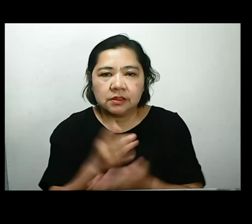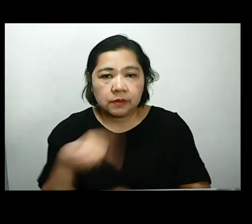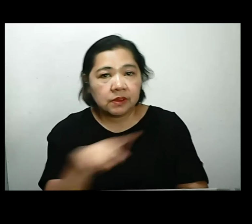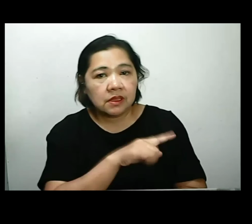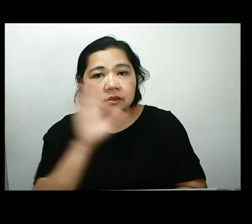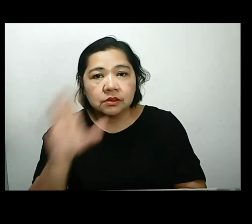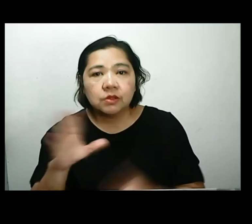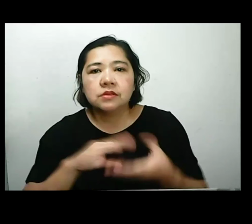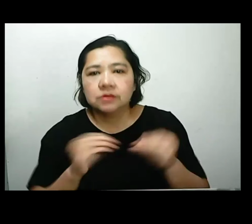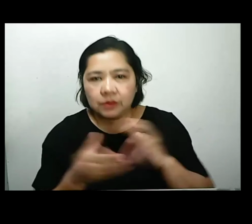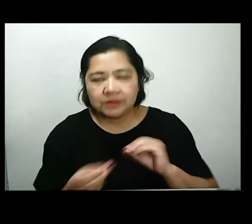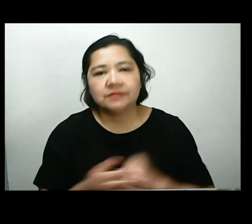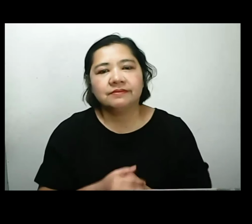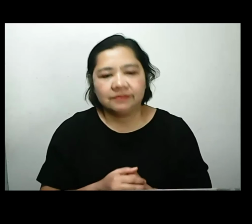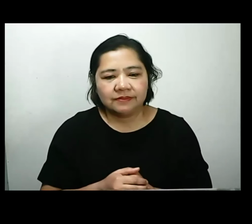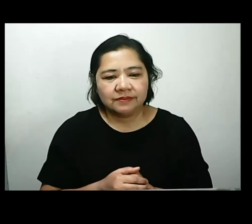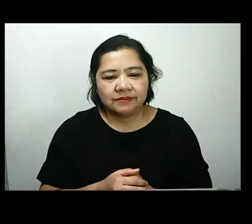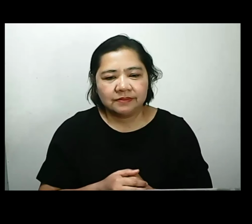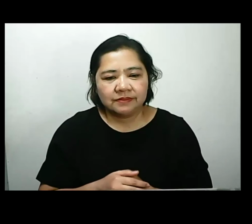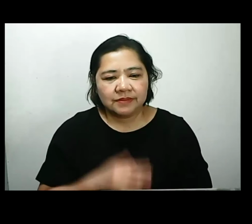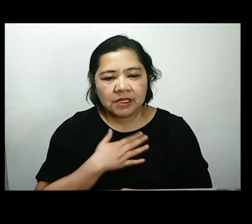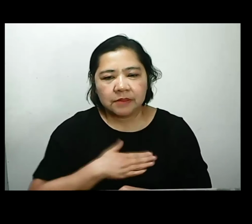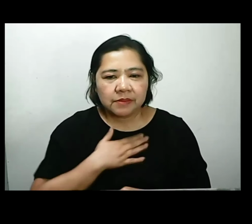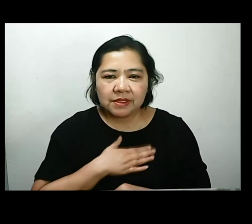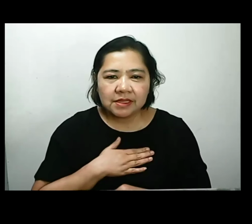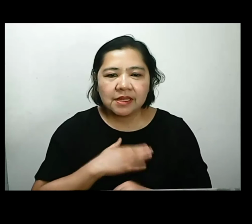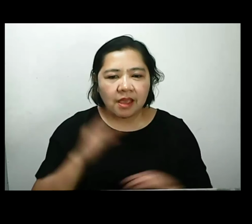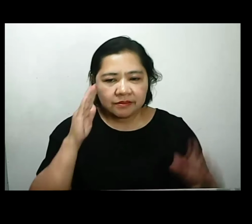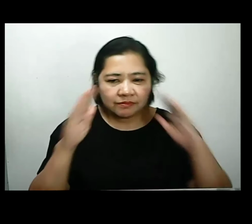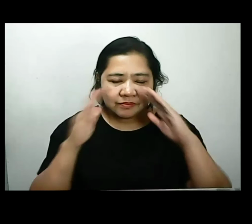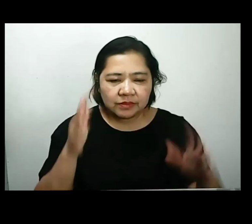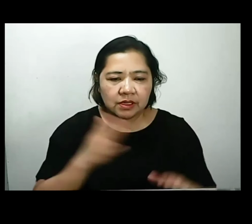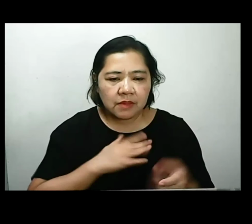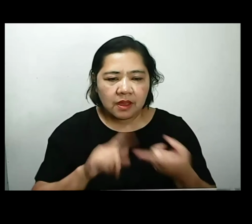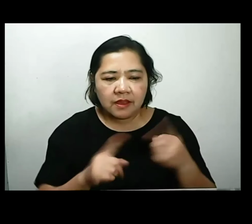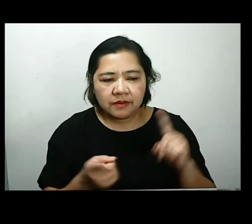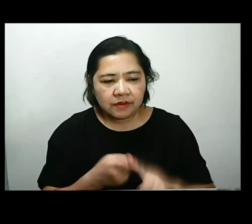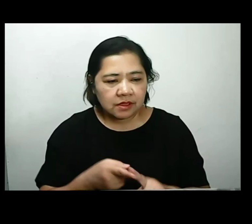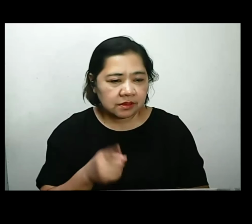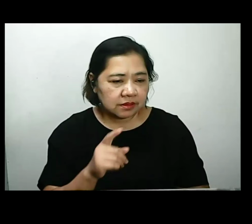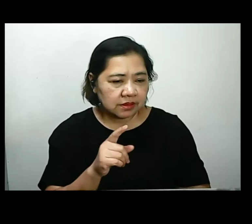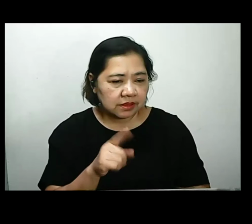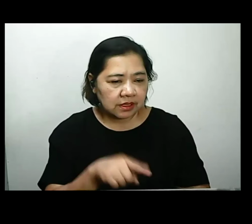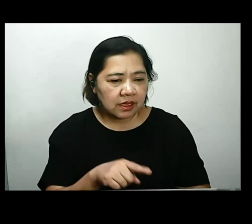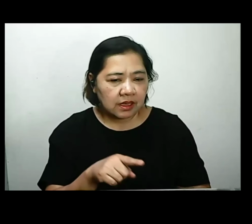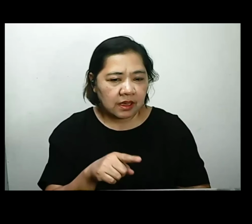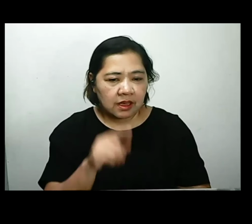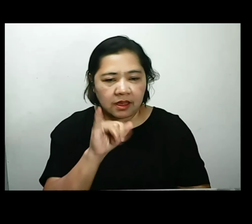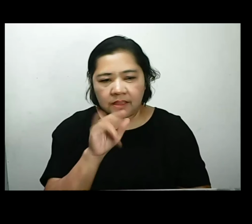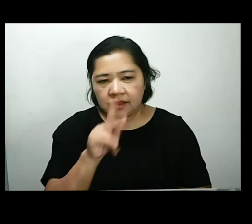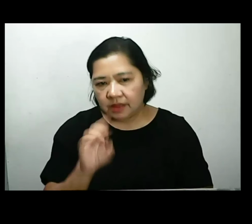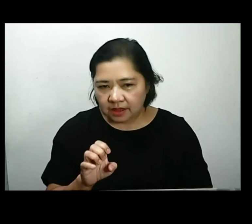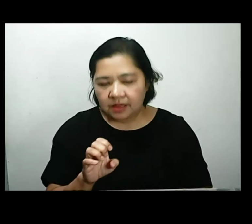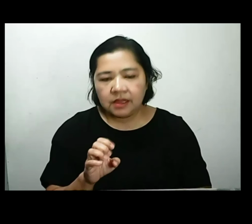By the way, please give my regards to my good friends in Siliman, Dr. Ike Orashon, Dr. Robert